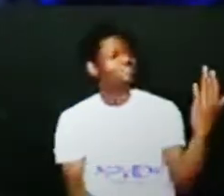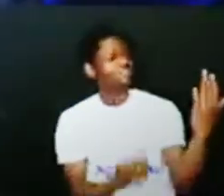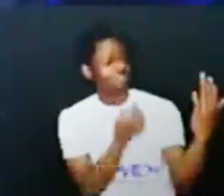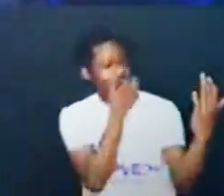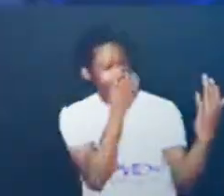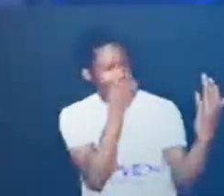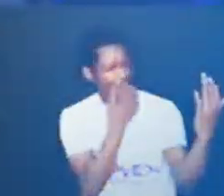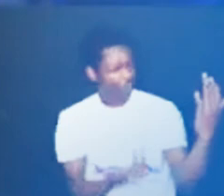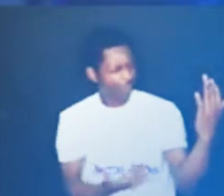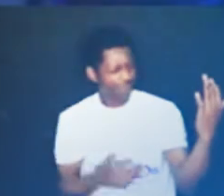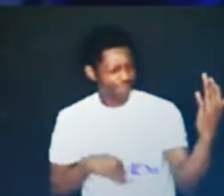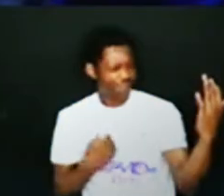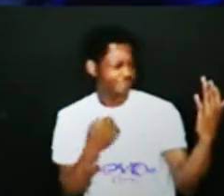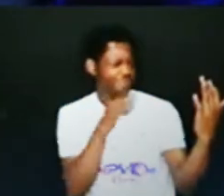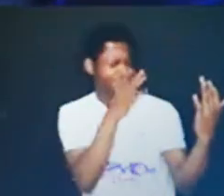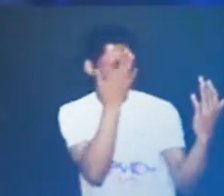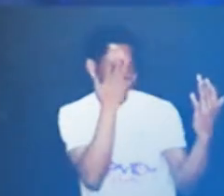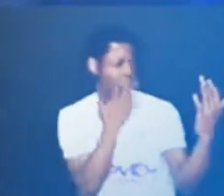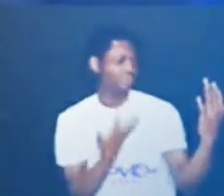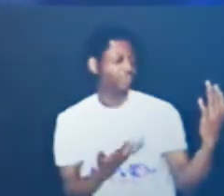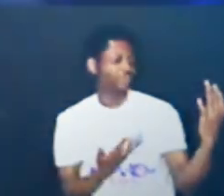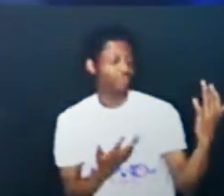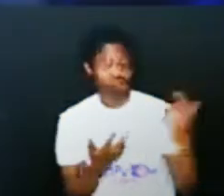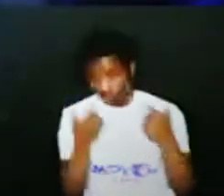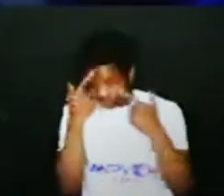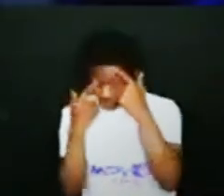something that you will regret forever.